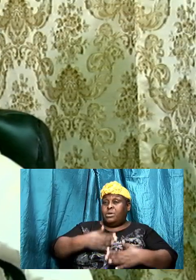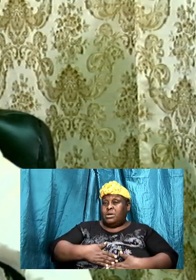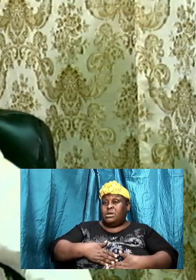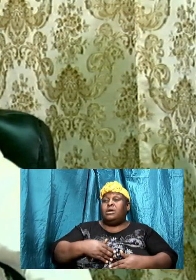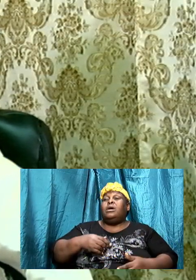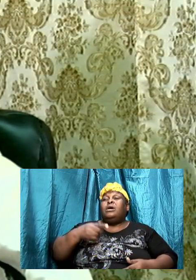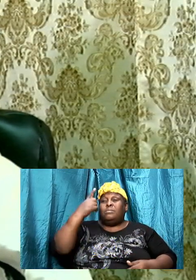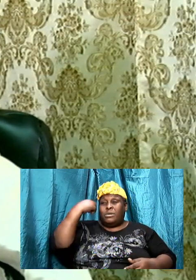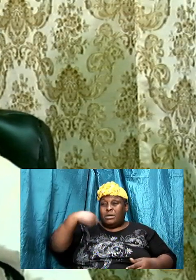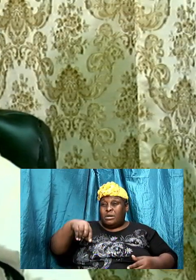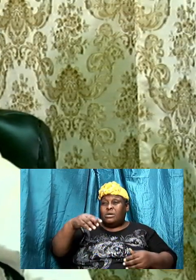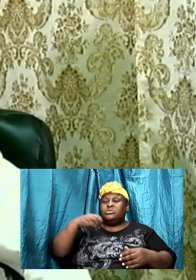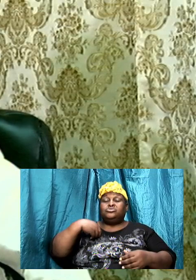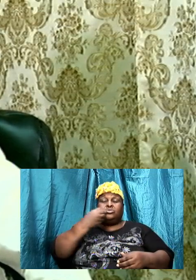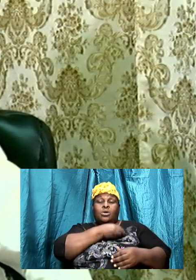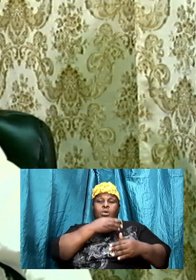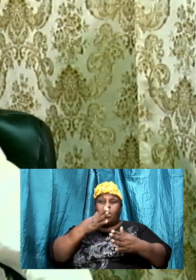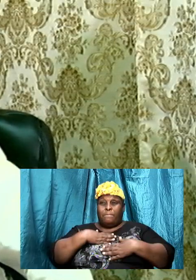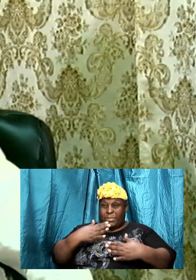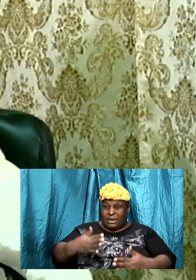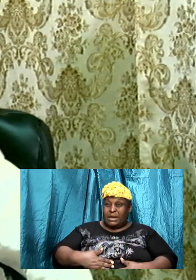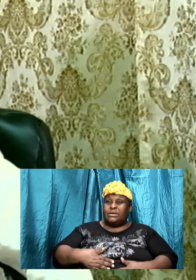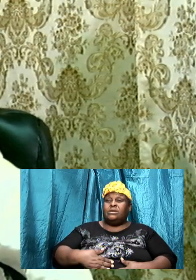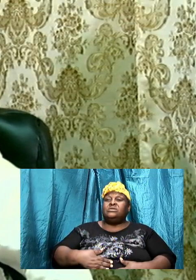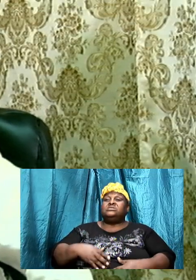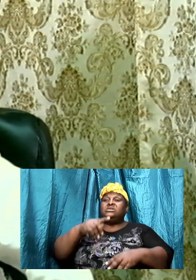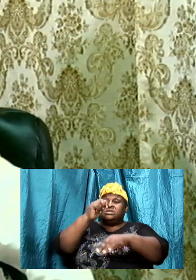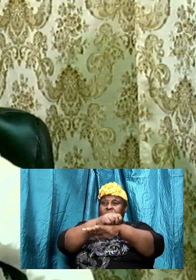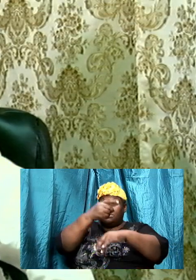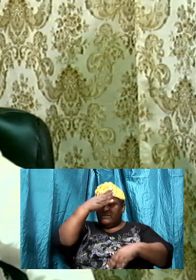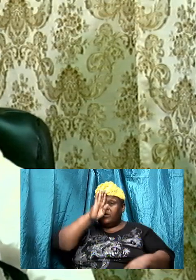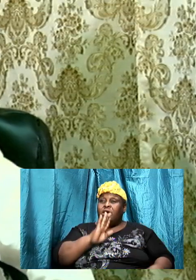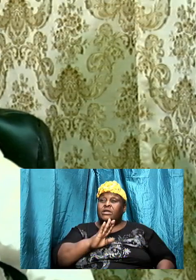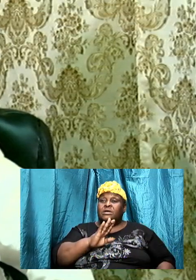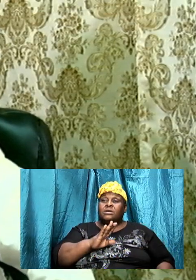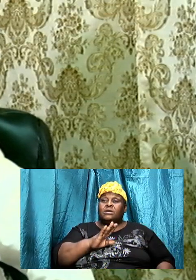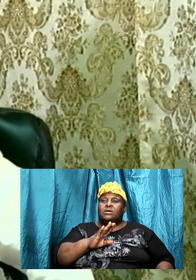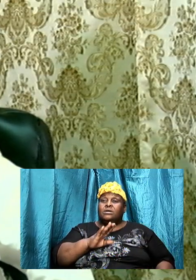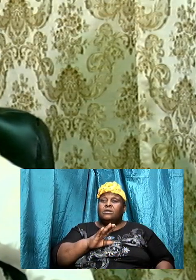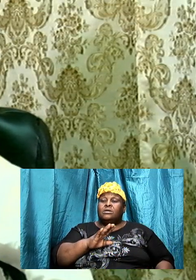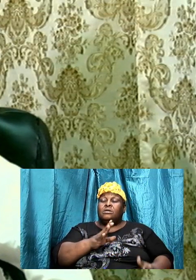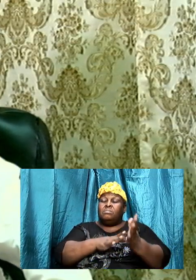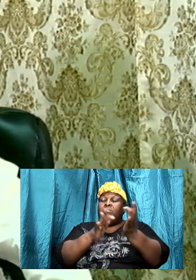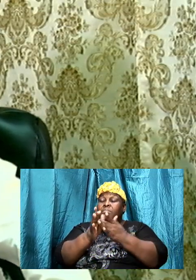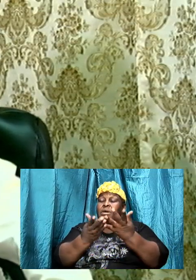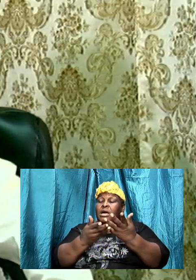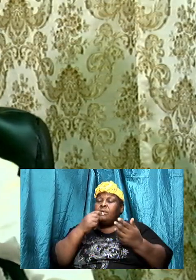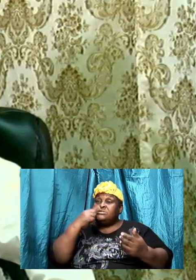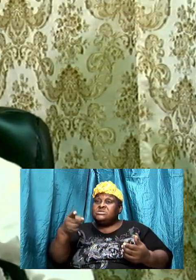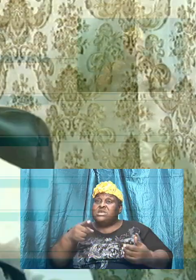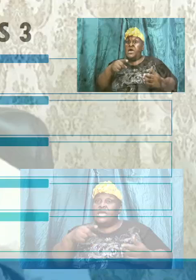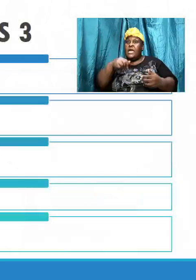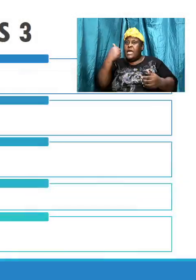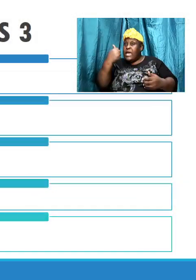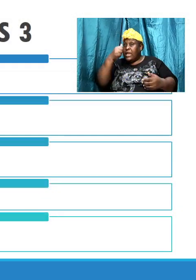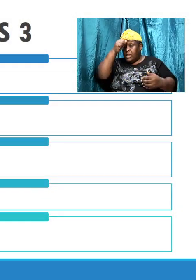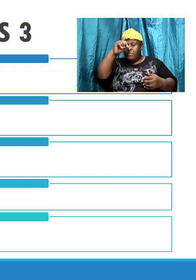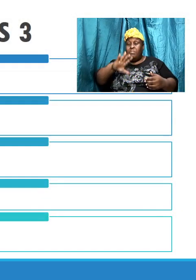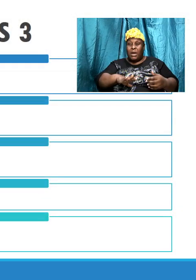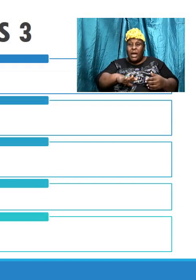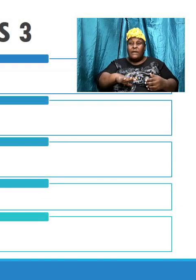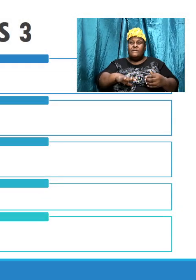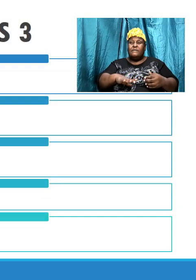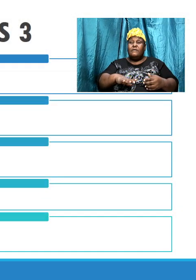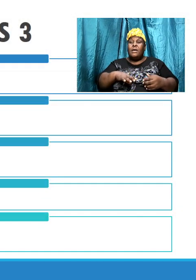God. He went on to say that if any man defile the temple, then God will destroy him, just like how